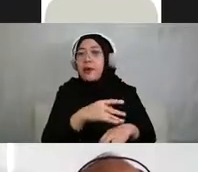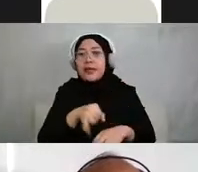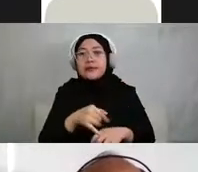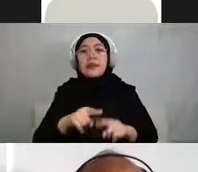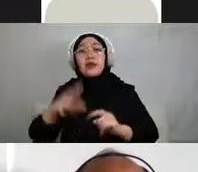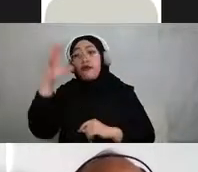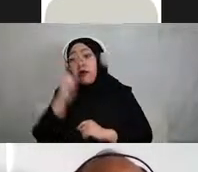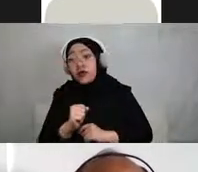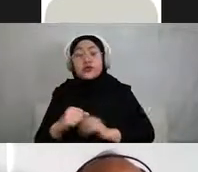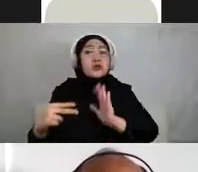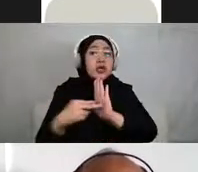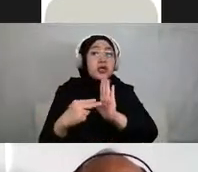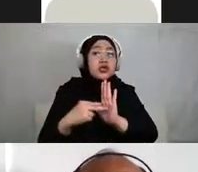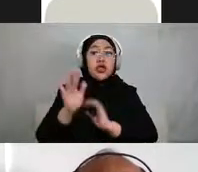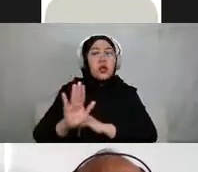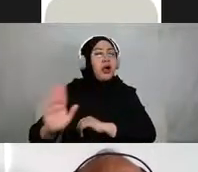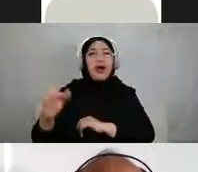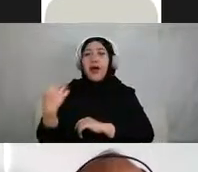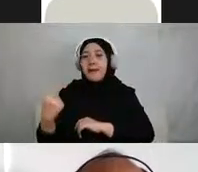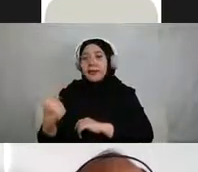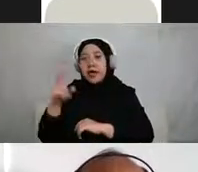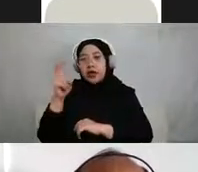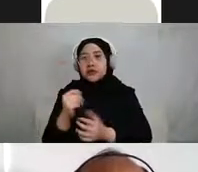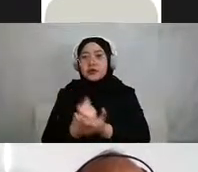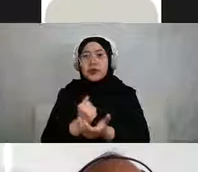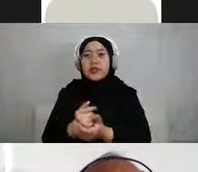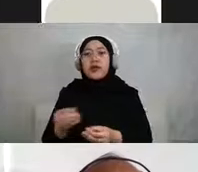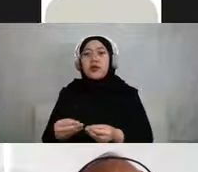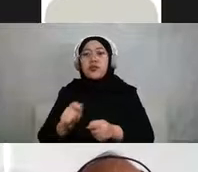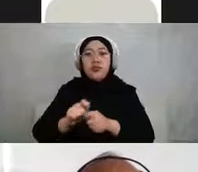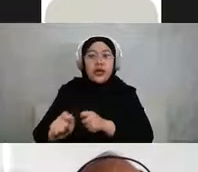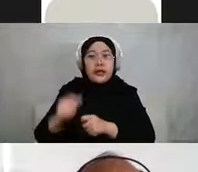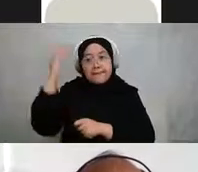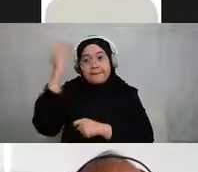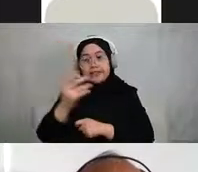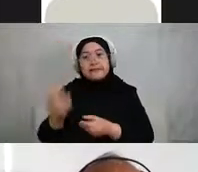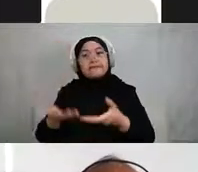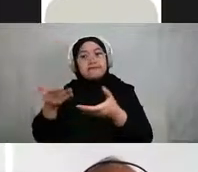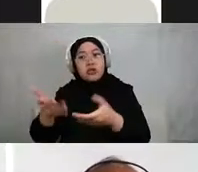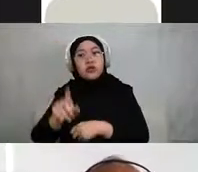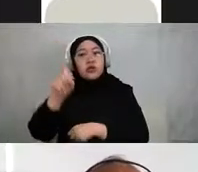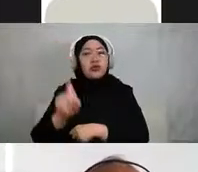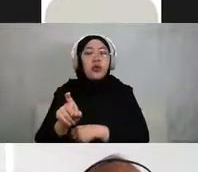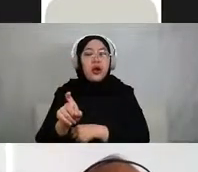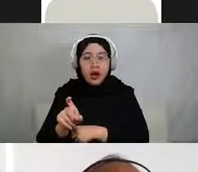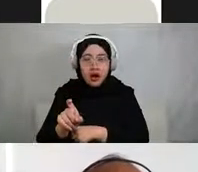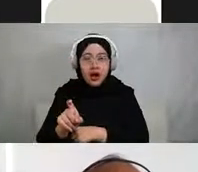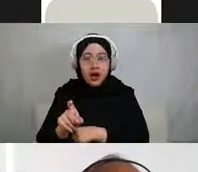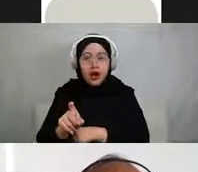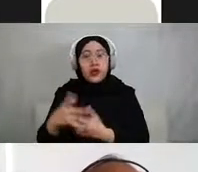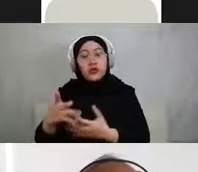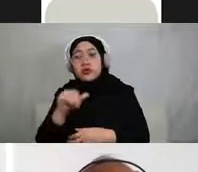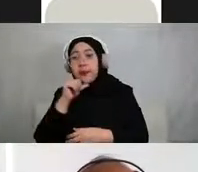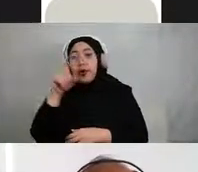to provide the buses as per the requirement of passengers. So we have to adjust the charging, in